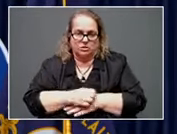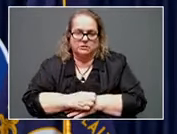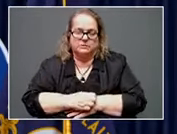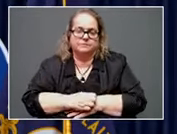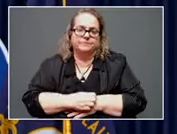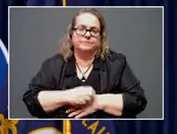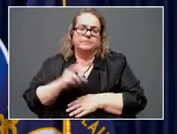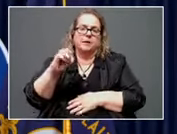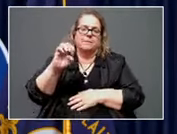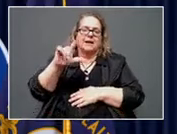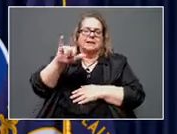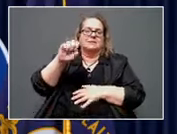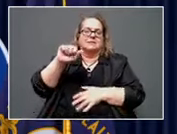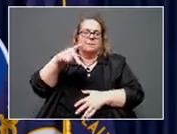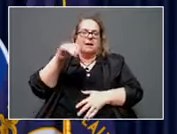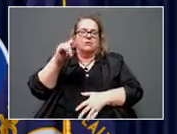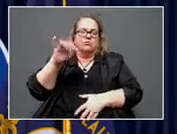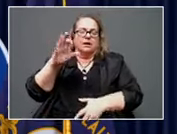Patrick, Kentucky Health News.